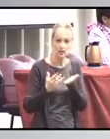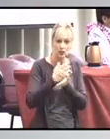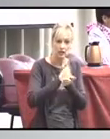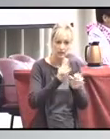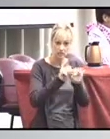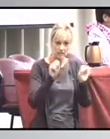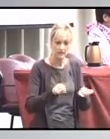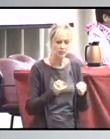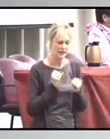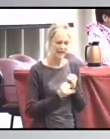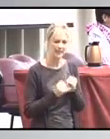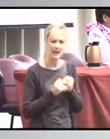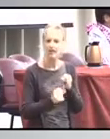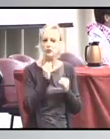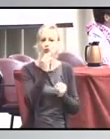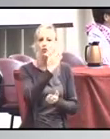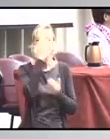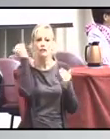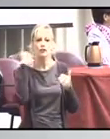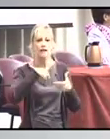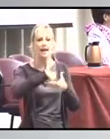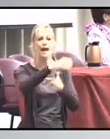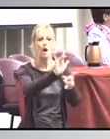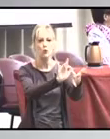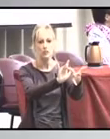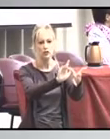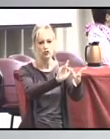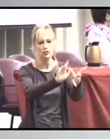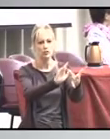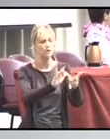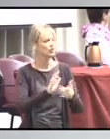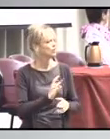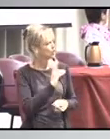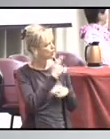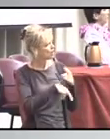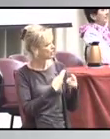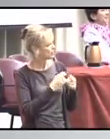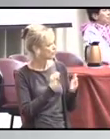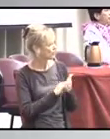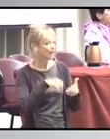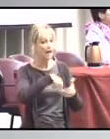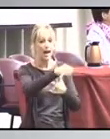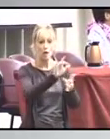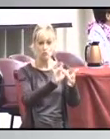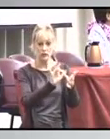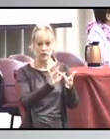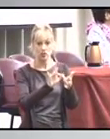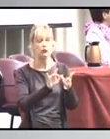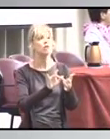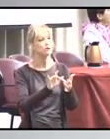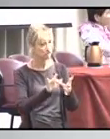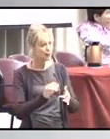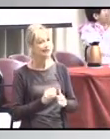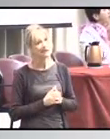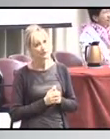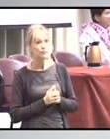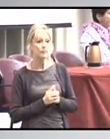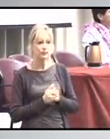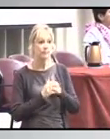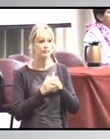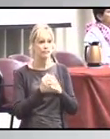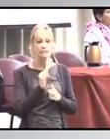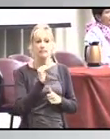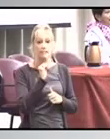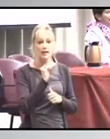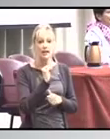last thing I have is don't forget outreach. And we're talking about this, that outreach is not, let's outreach to everybody